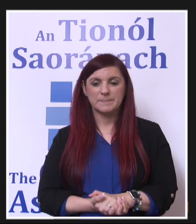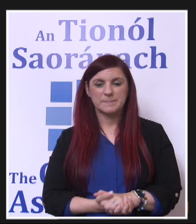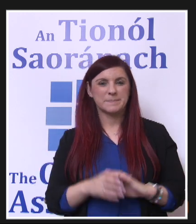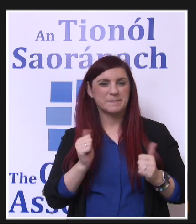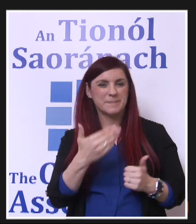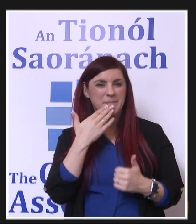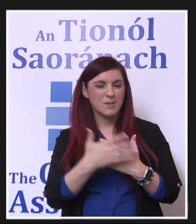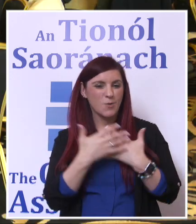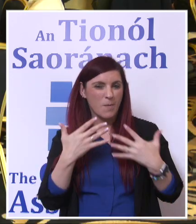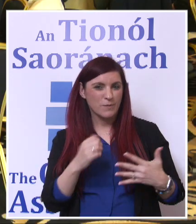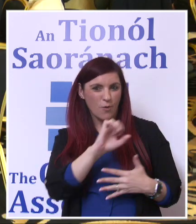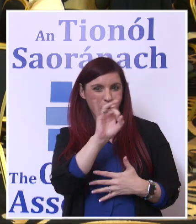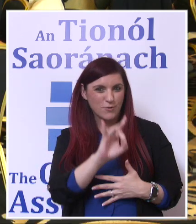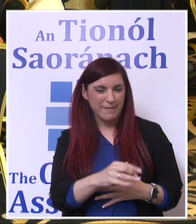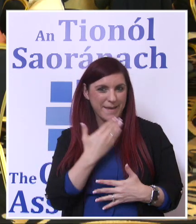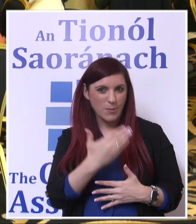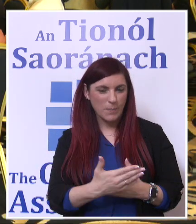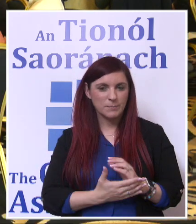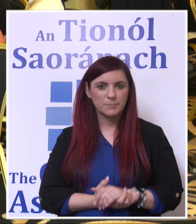Thank you so much for that question.